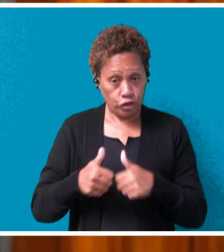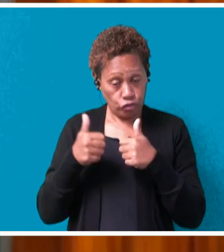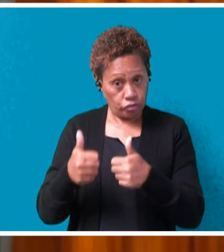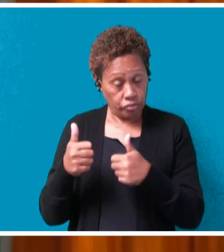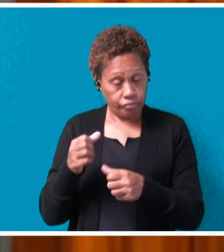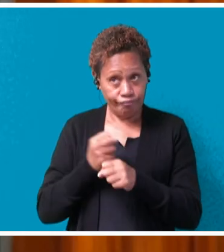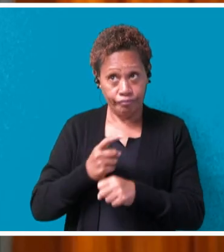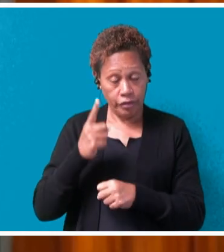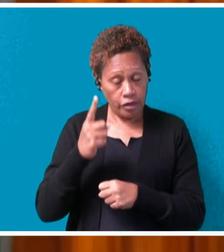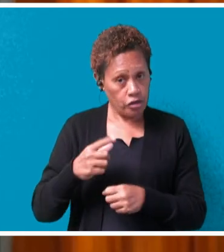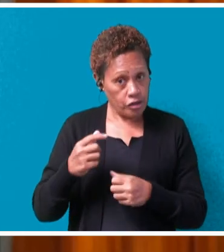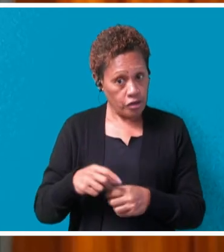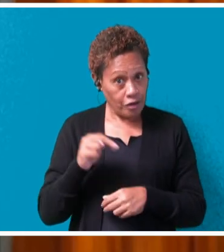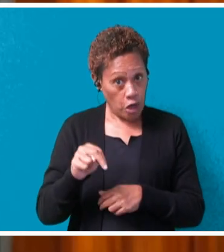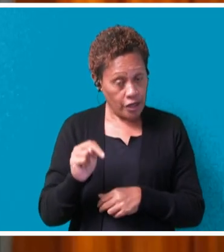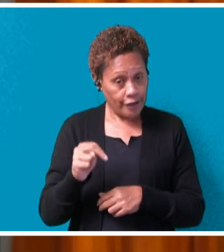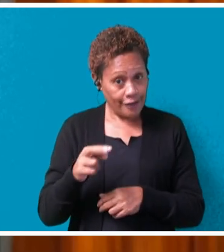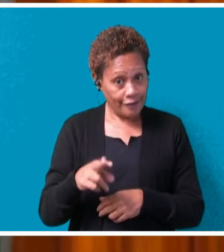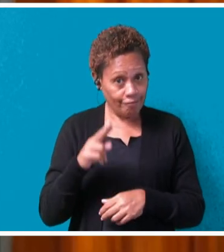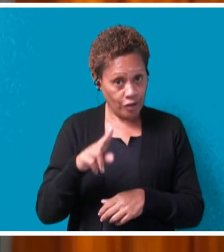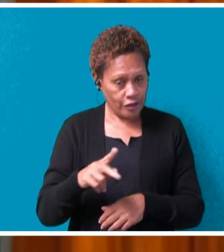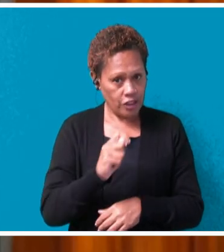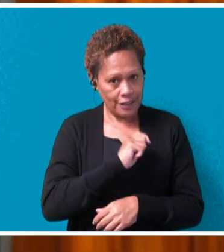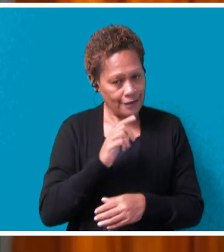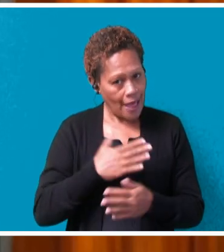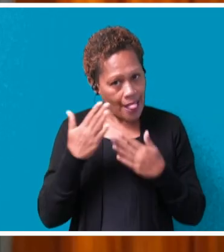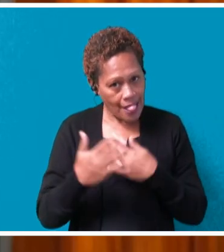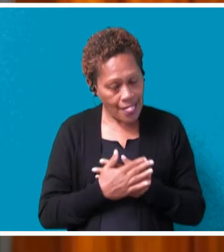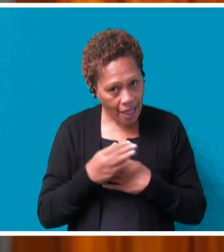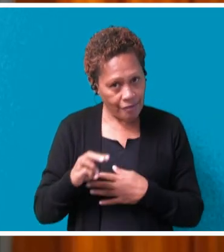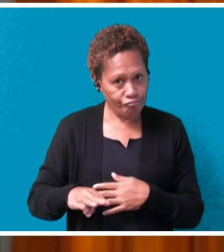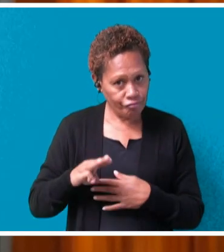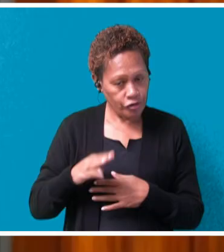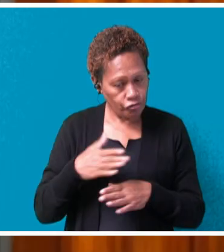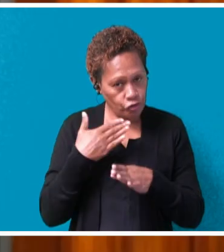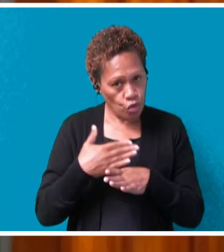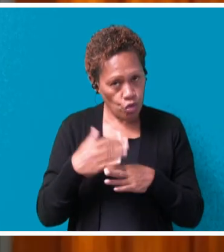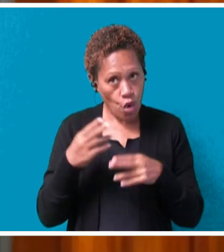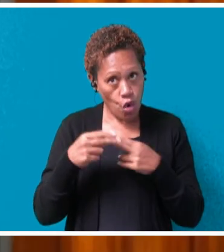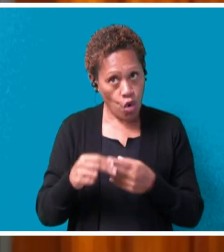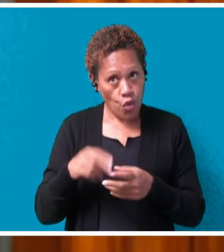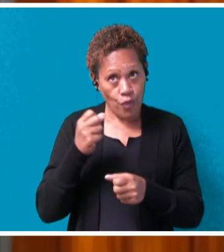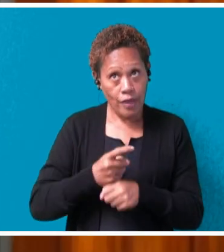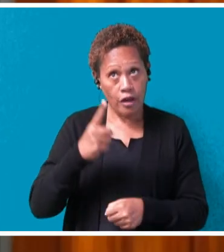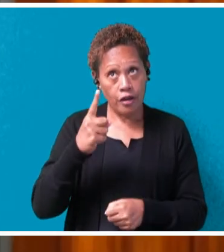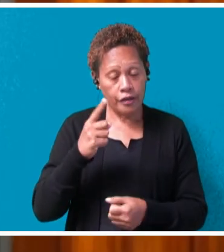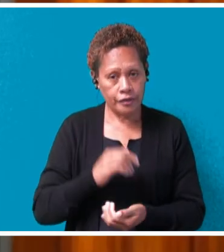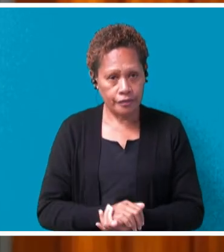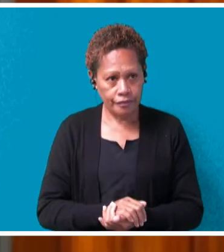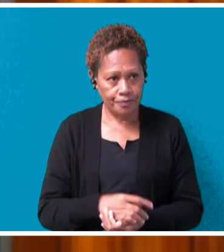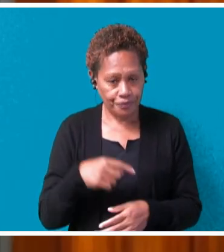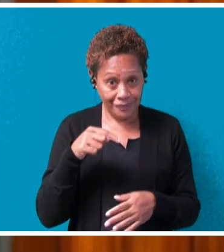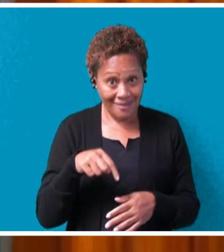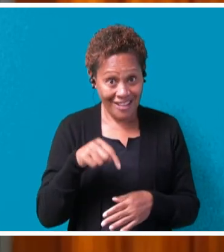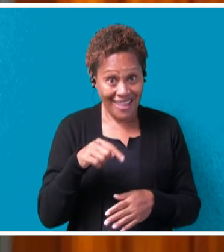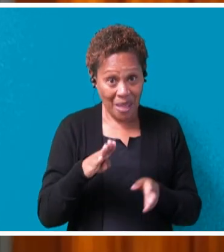of you, but to do justly, to love mercy, and to walk humbly with your God," unquote. This verse